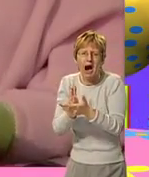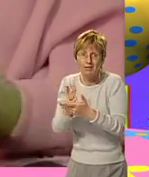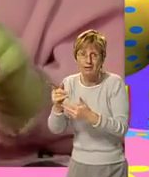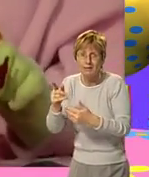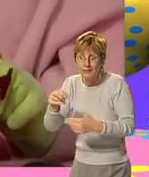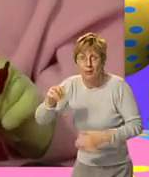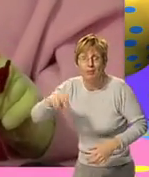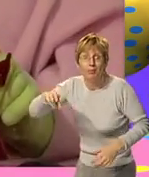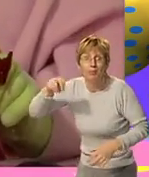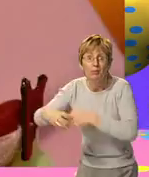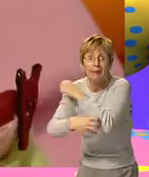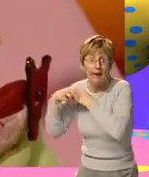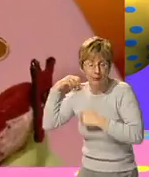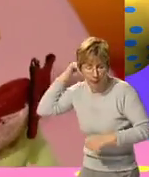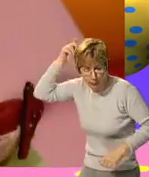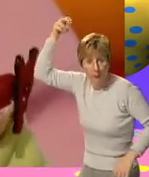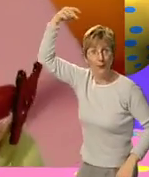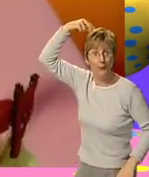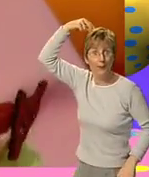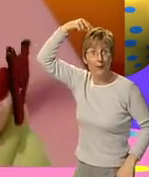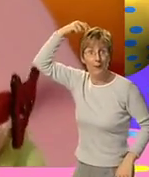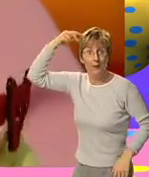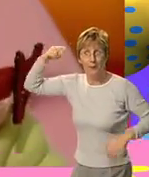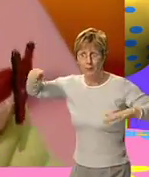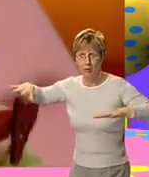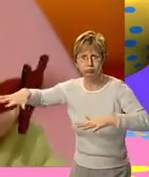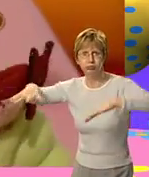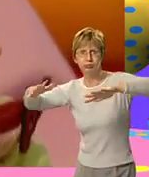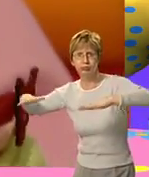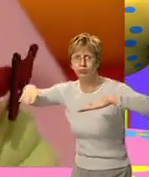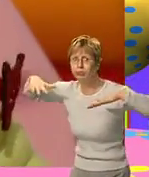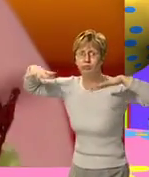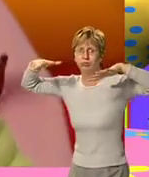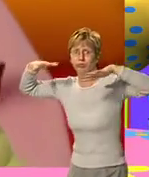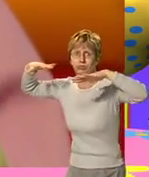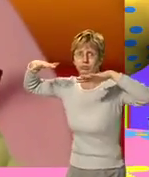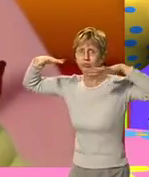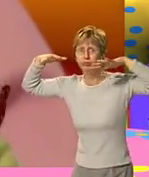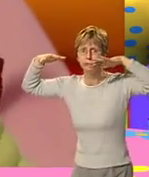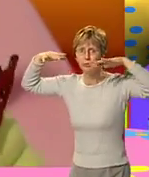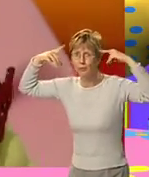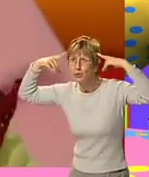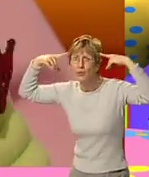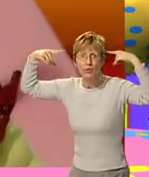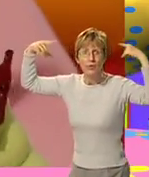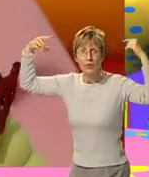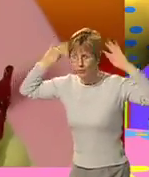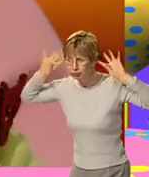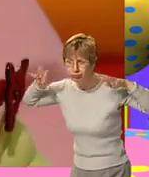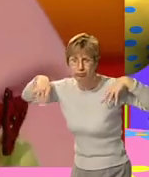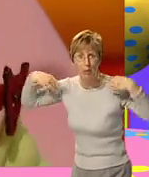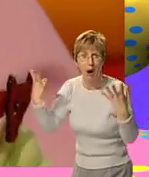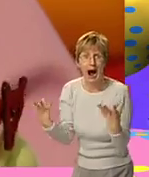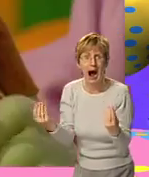the fox's head. The water rose higher and higher. Even the fox's ears began to get